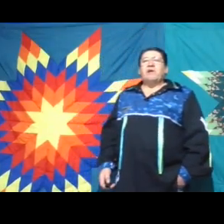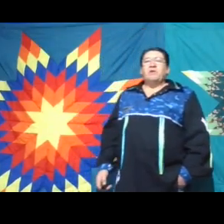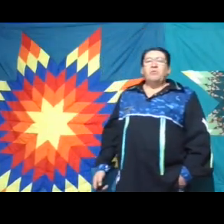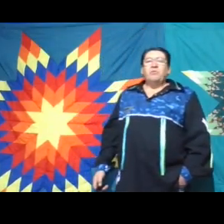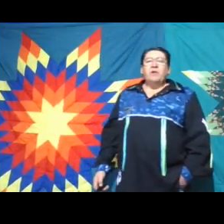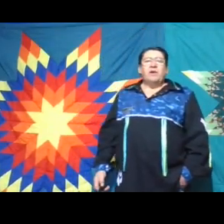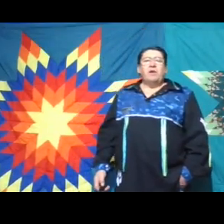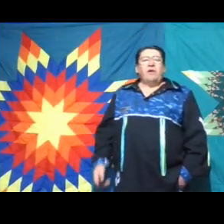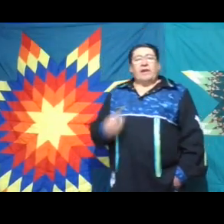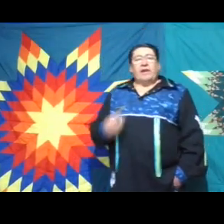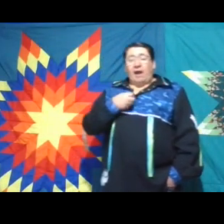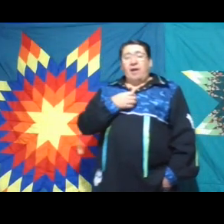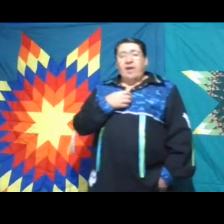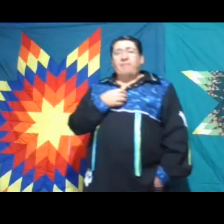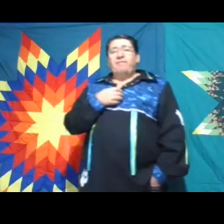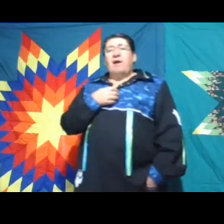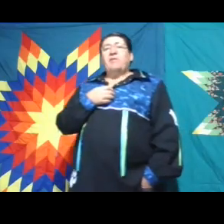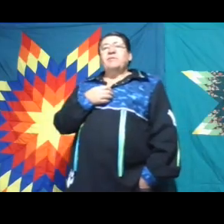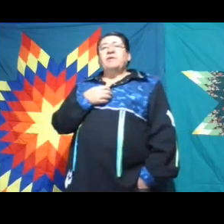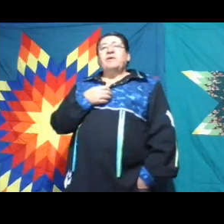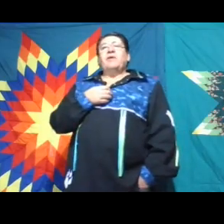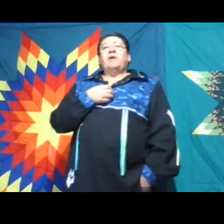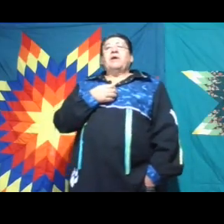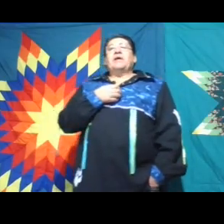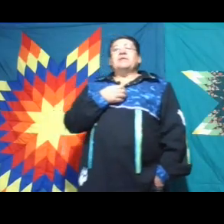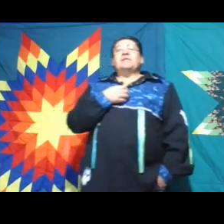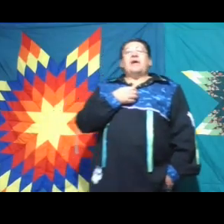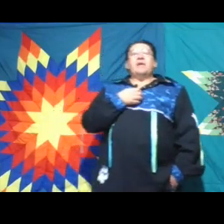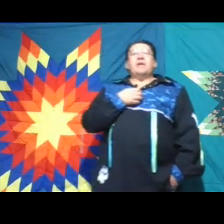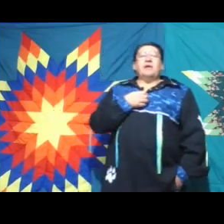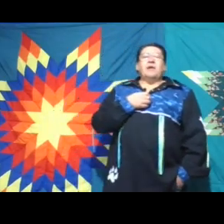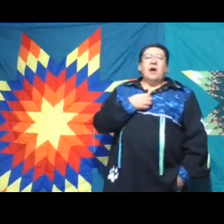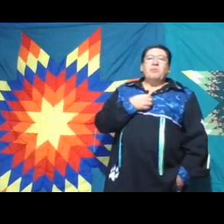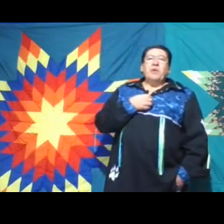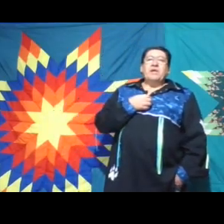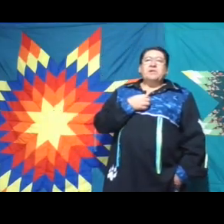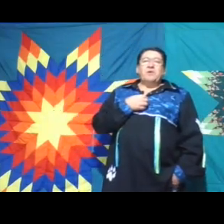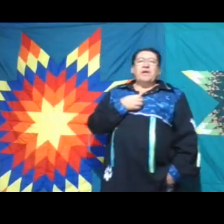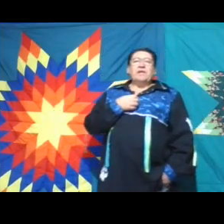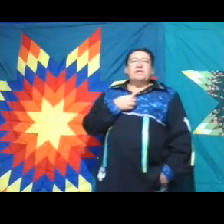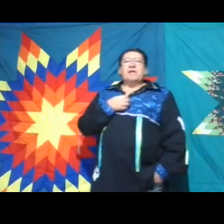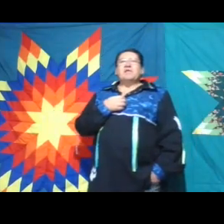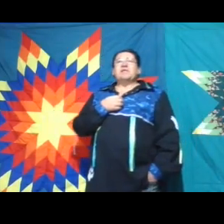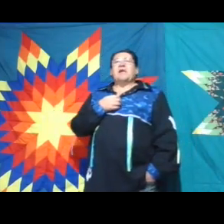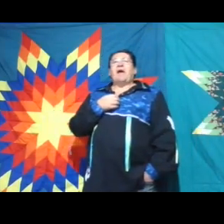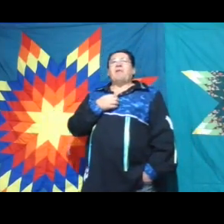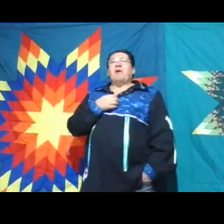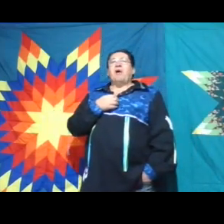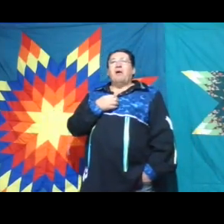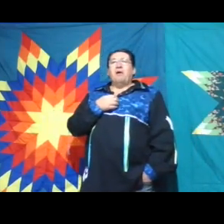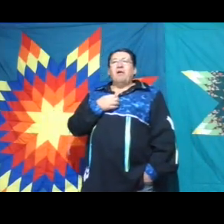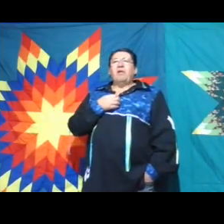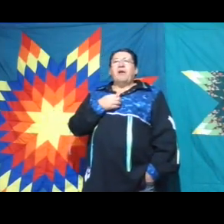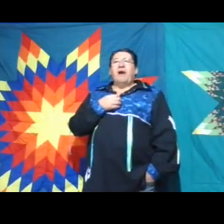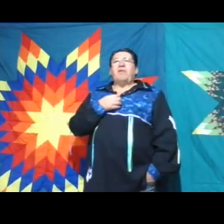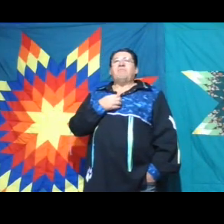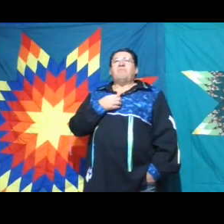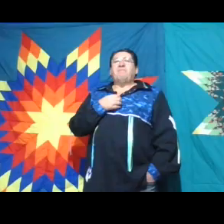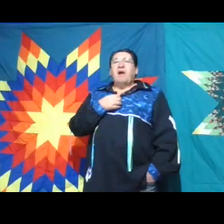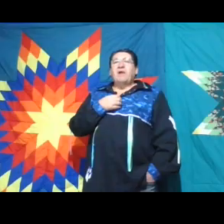for recruitment that I have found is that companies, organizations have a